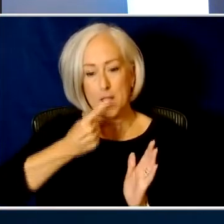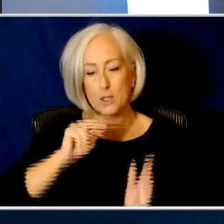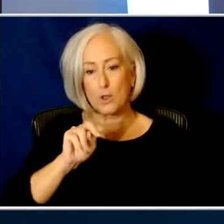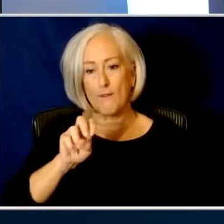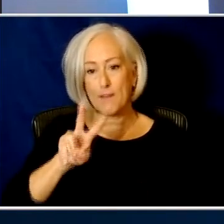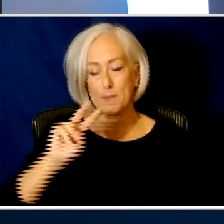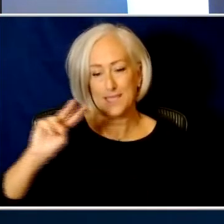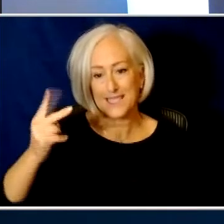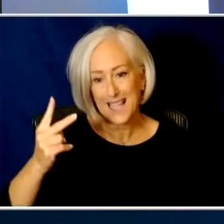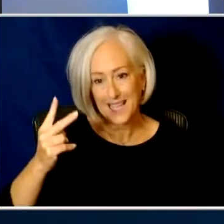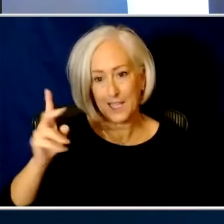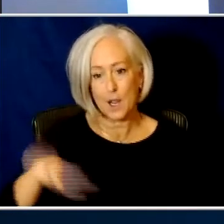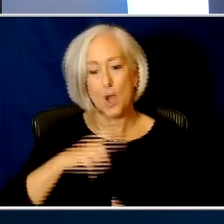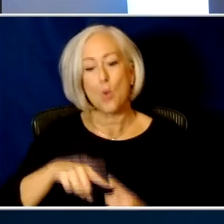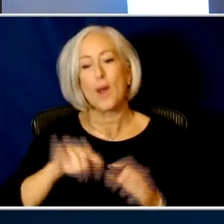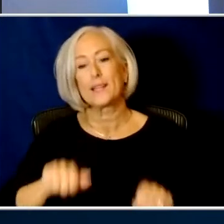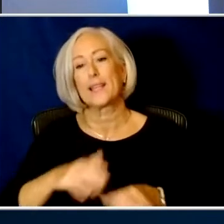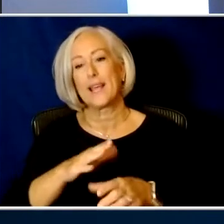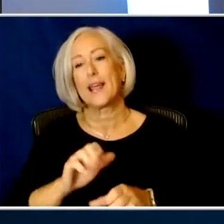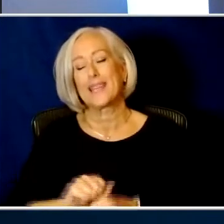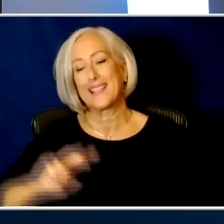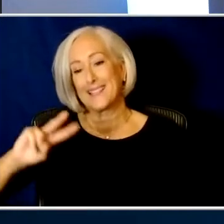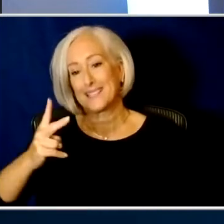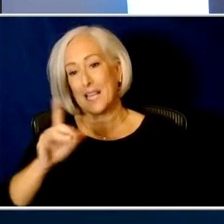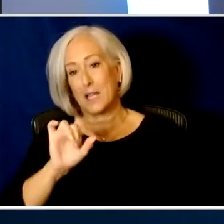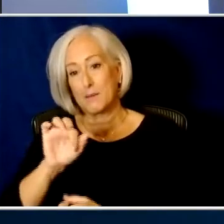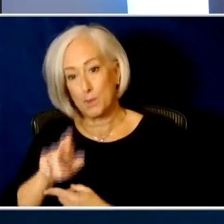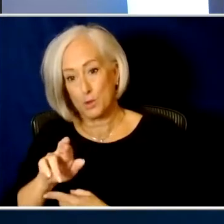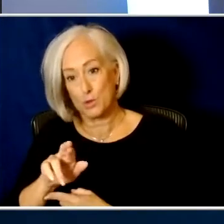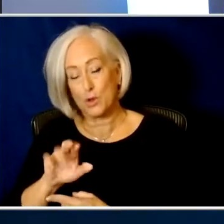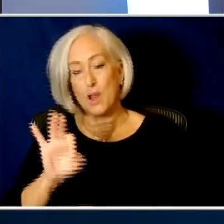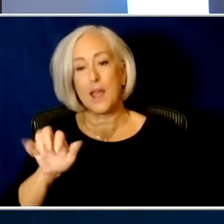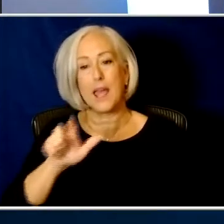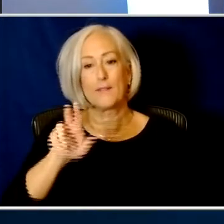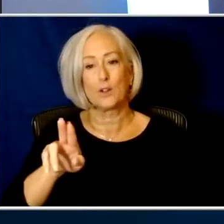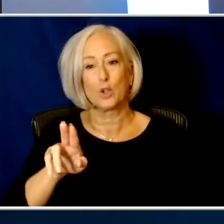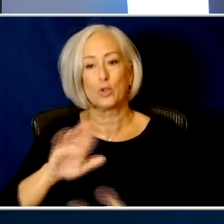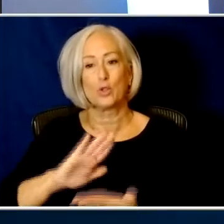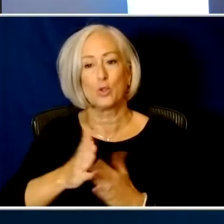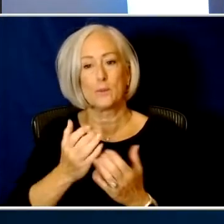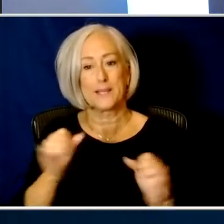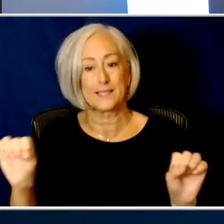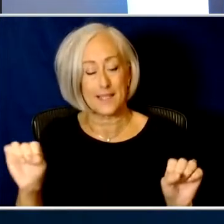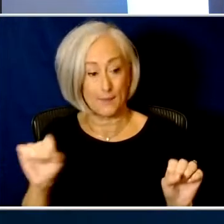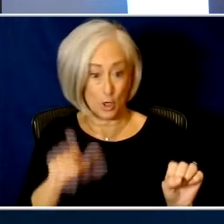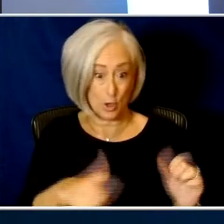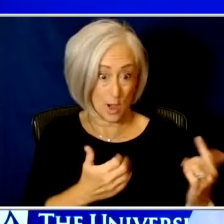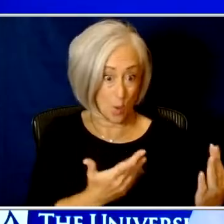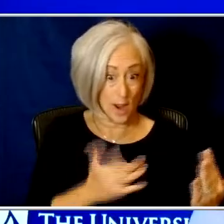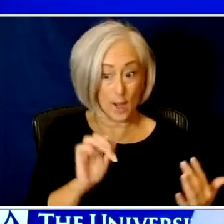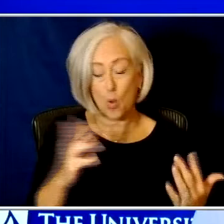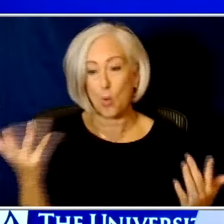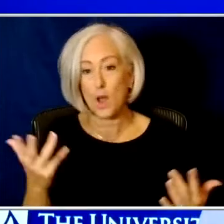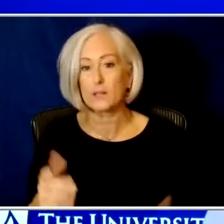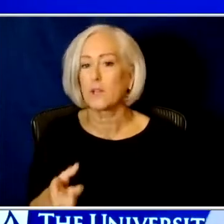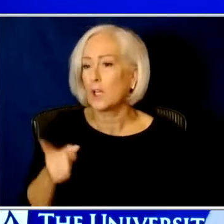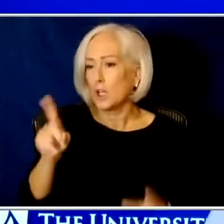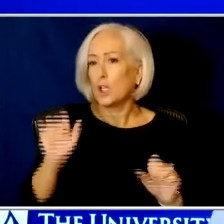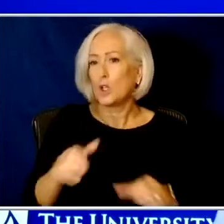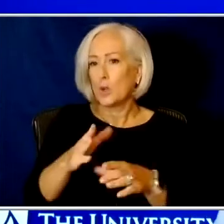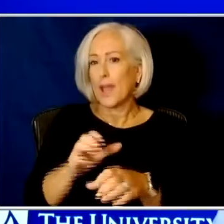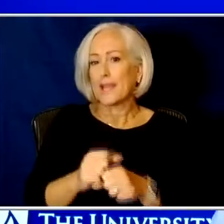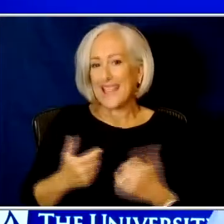So I haven't fainted yet. I want to say thank you to Vanessa McMillan for coming in, putting up with my dorkiness and the fact that I'm a fall risk. Do you have scissors